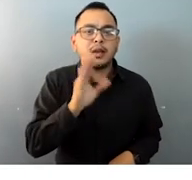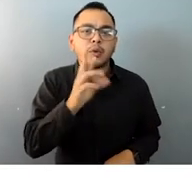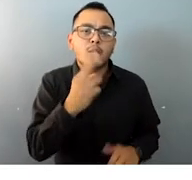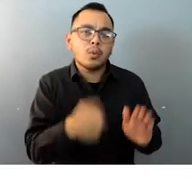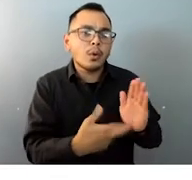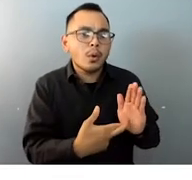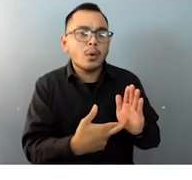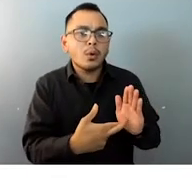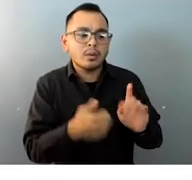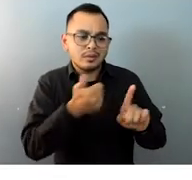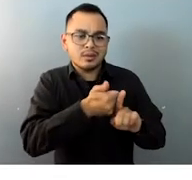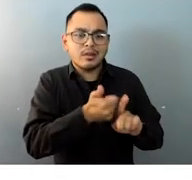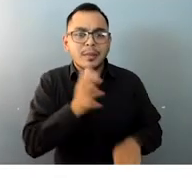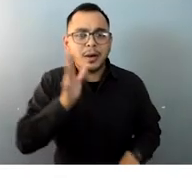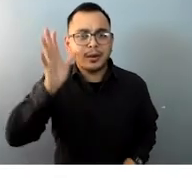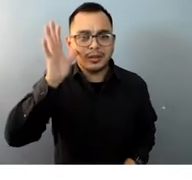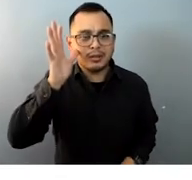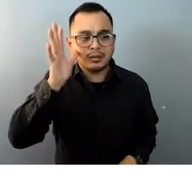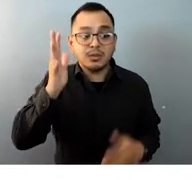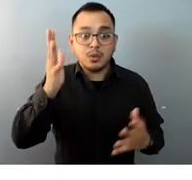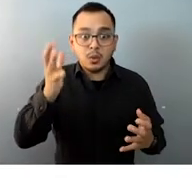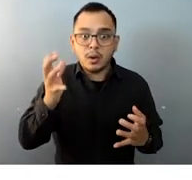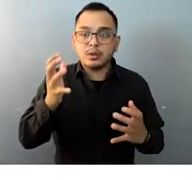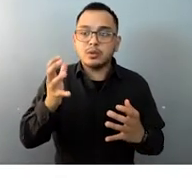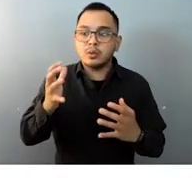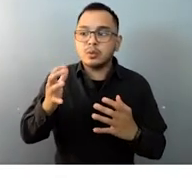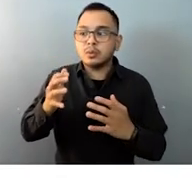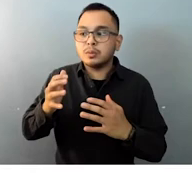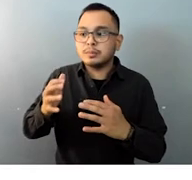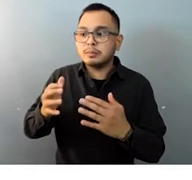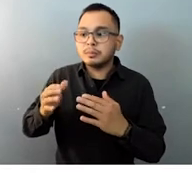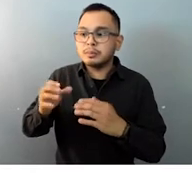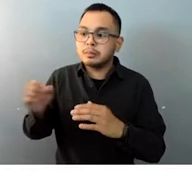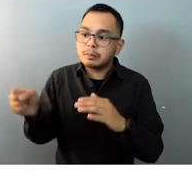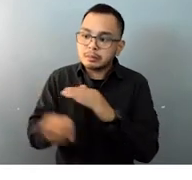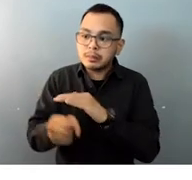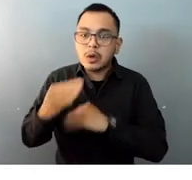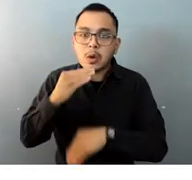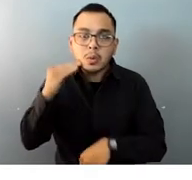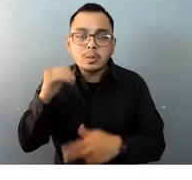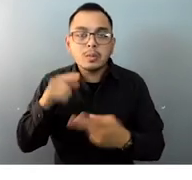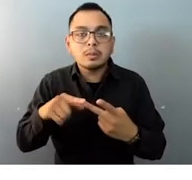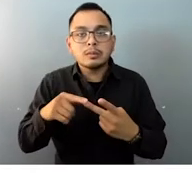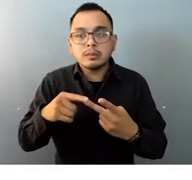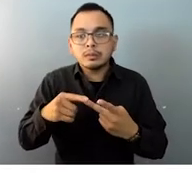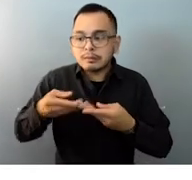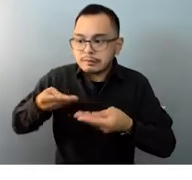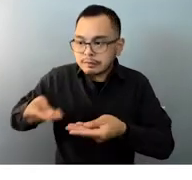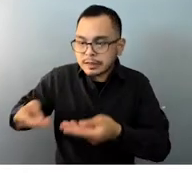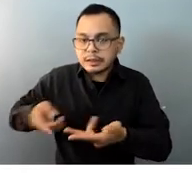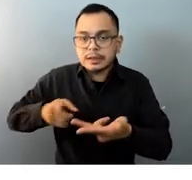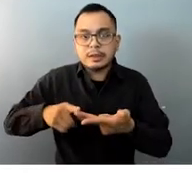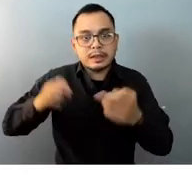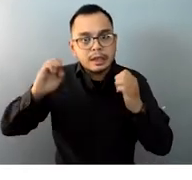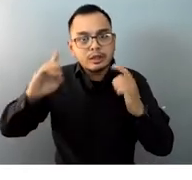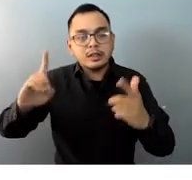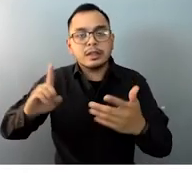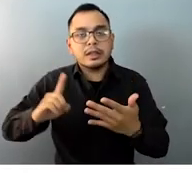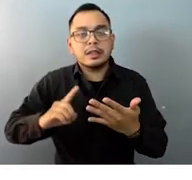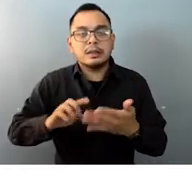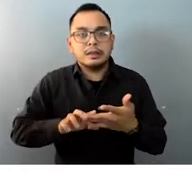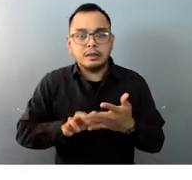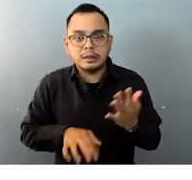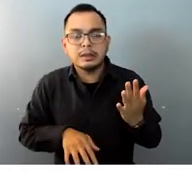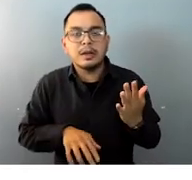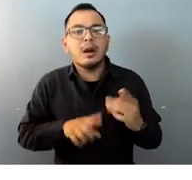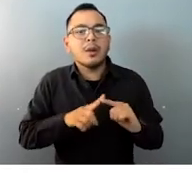reasons. Think about your role as a parent. Right? You want to shelter them, clothe them, feed them,